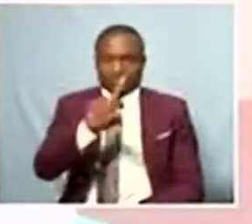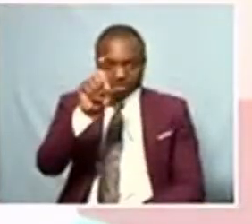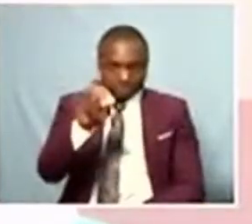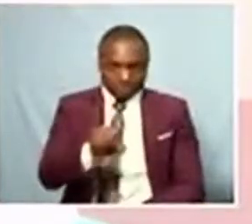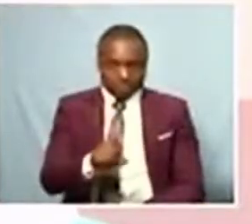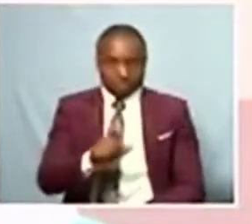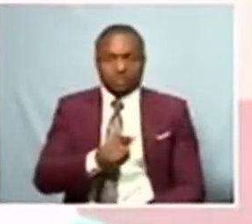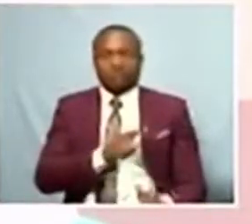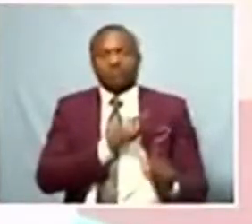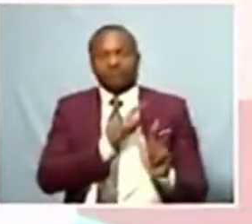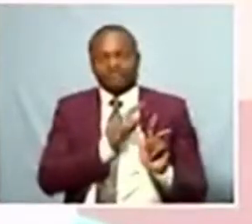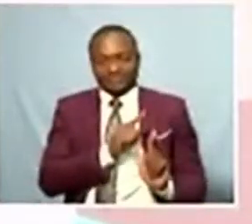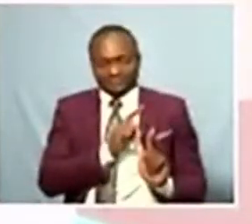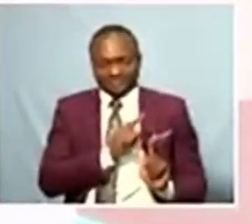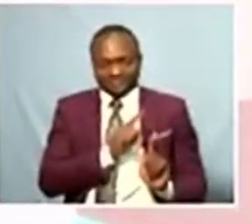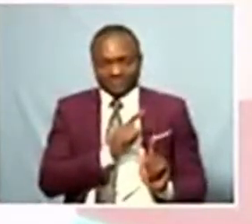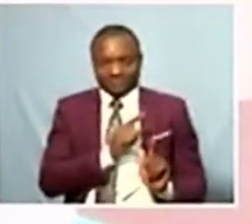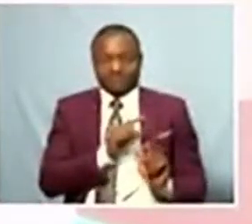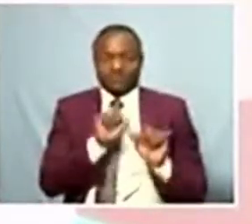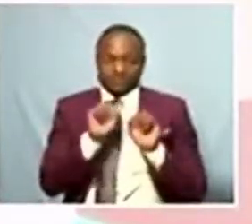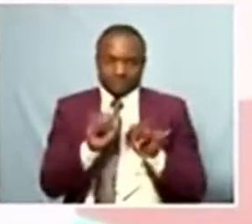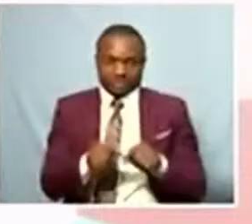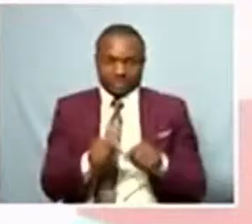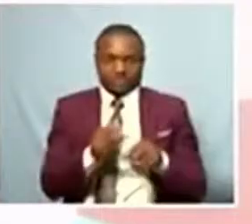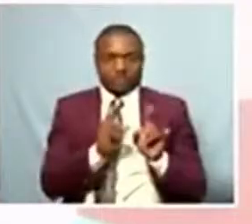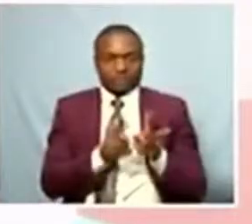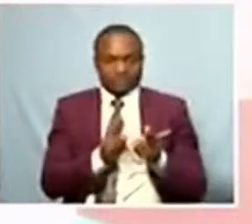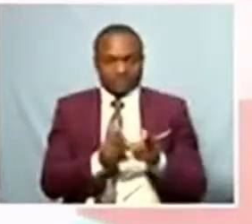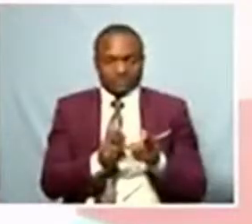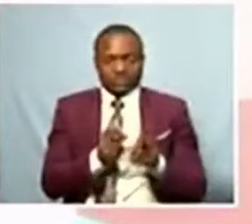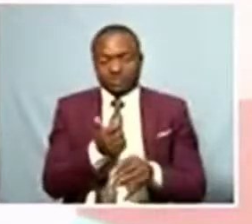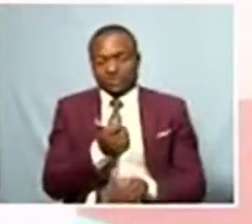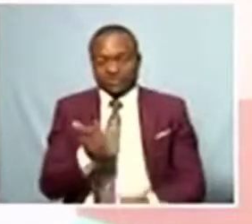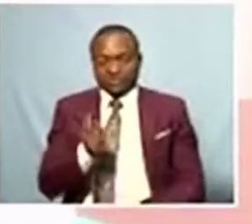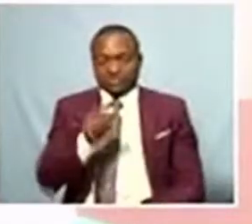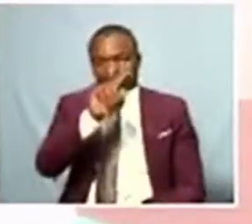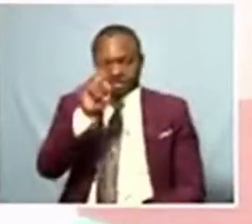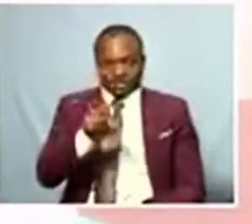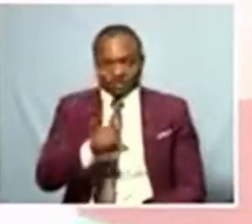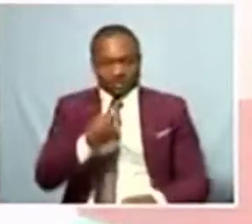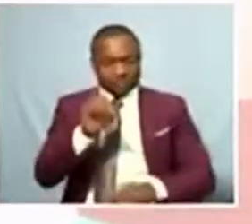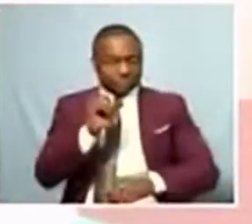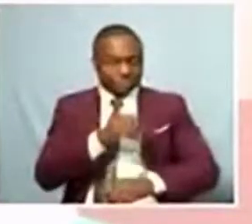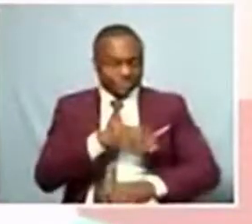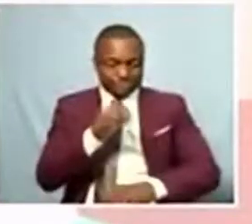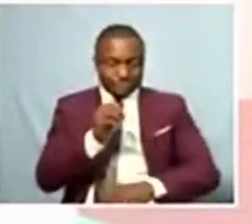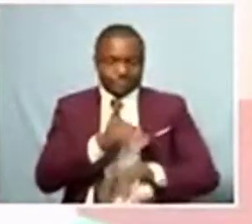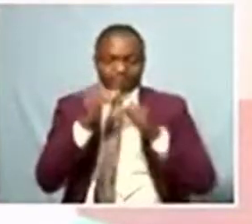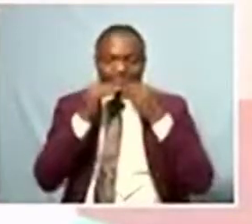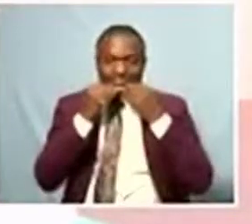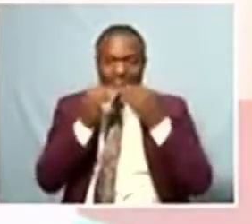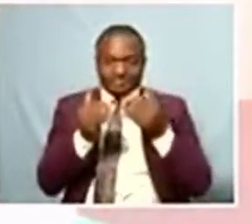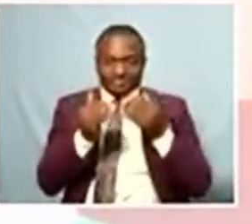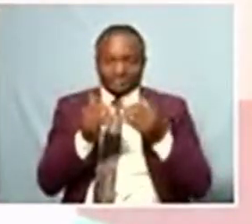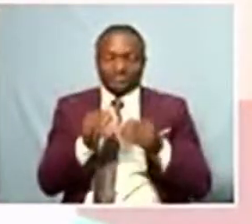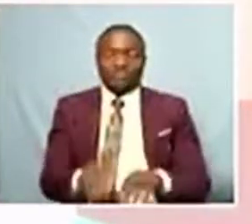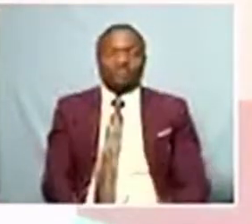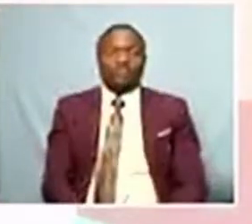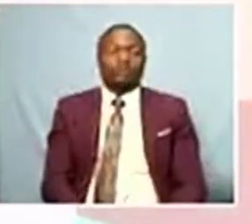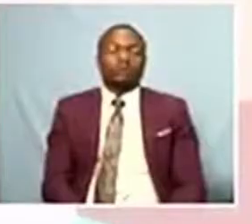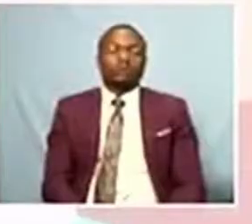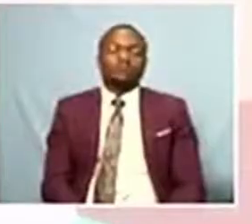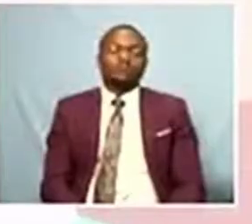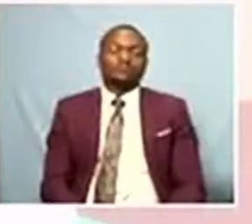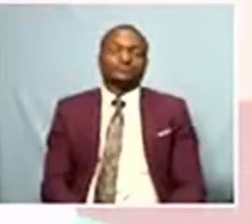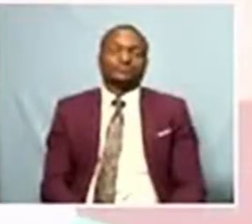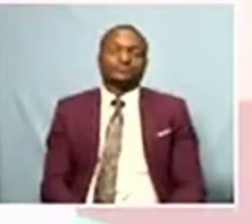on firearms, and he could cover the one on investments as well. Thank you, ma'am.